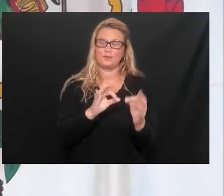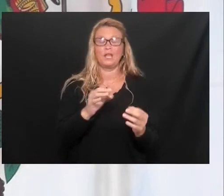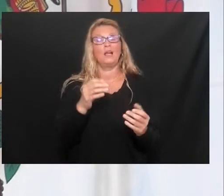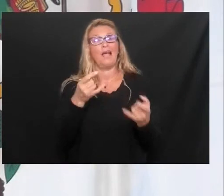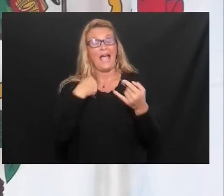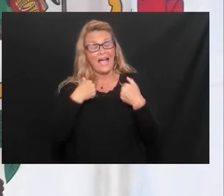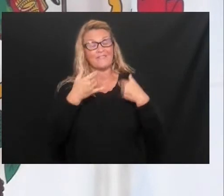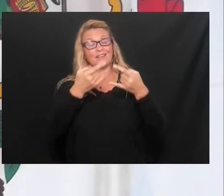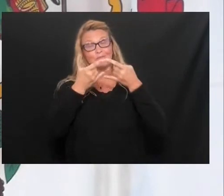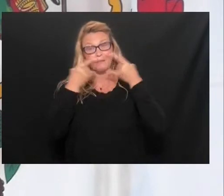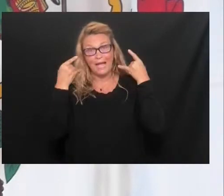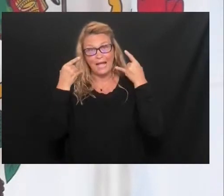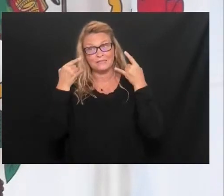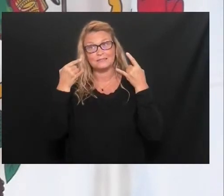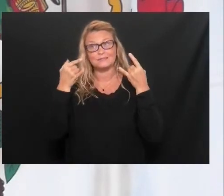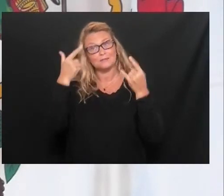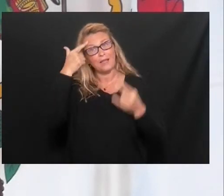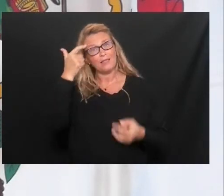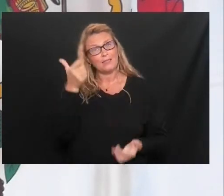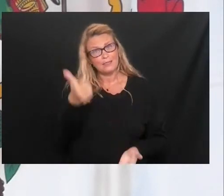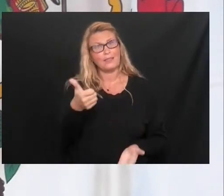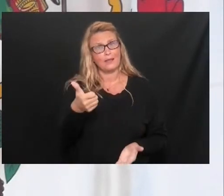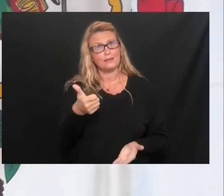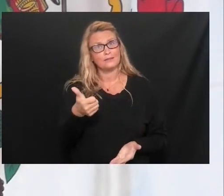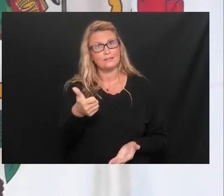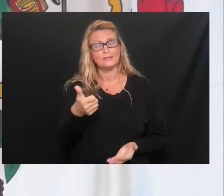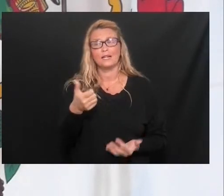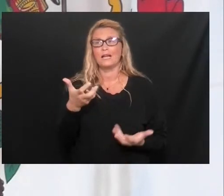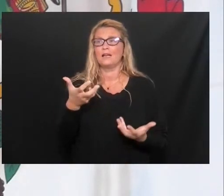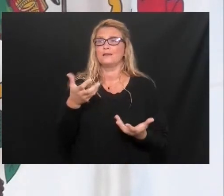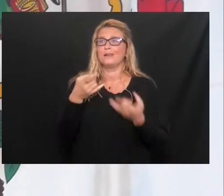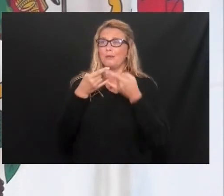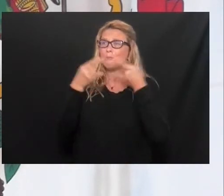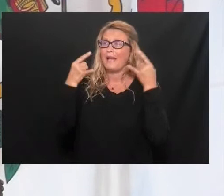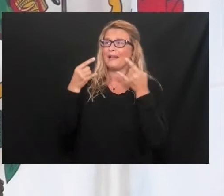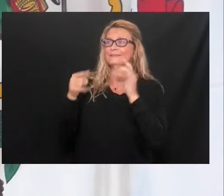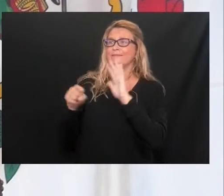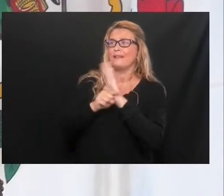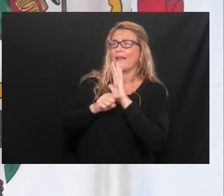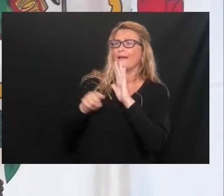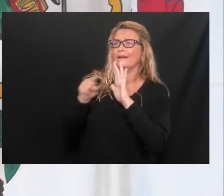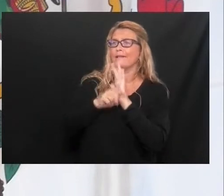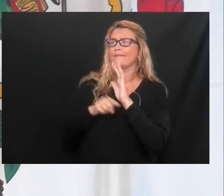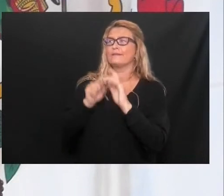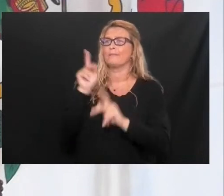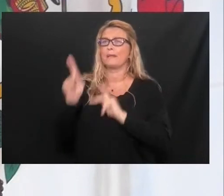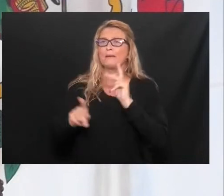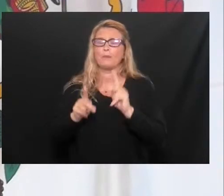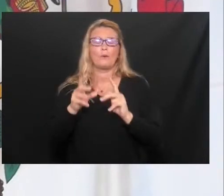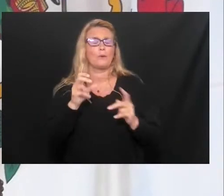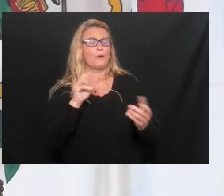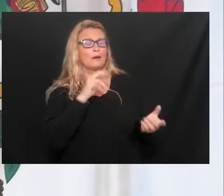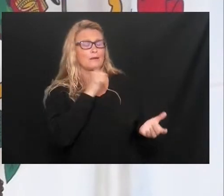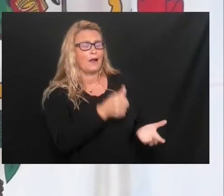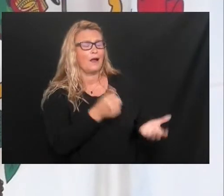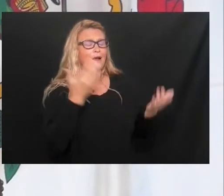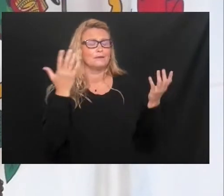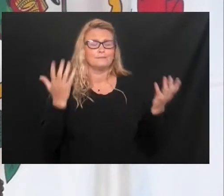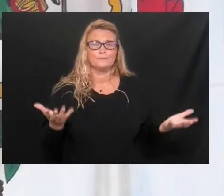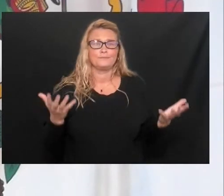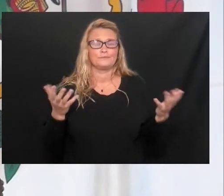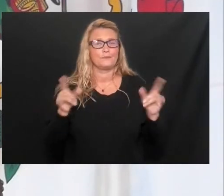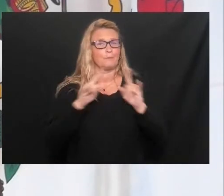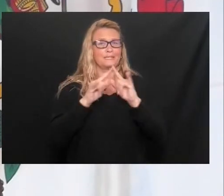the standpoint that, how they negatively impact and all that may very well be or not. But at the